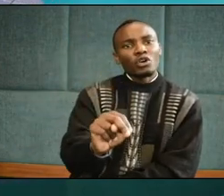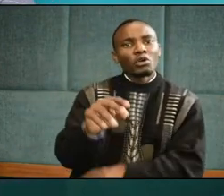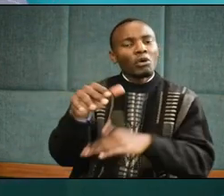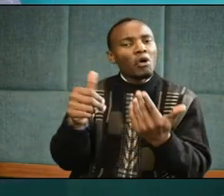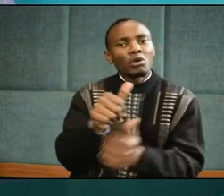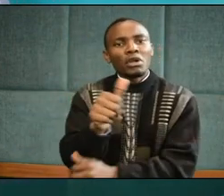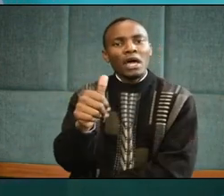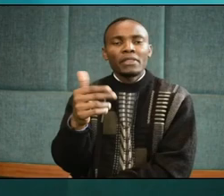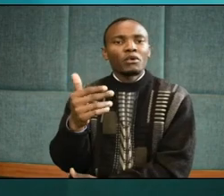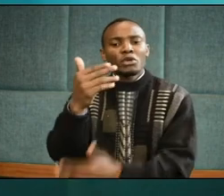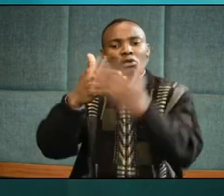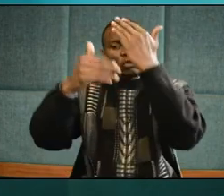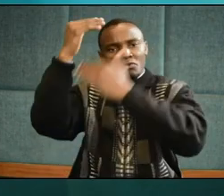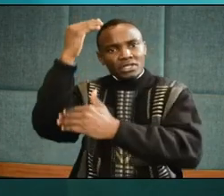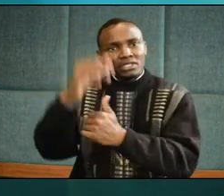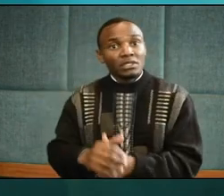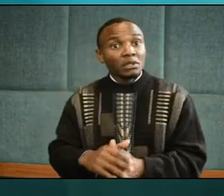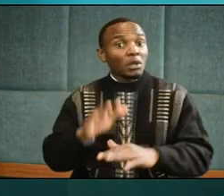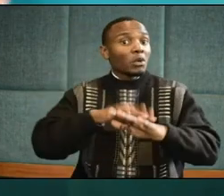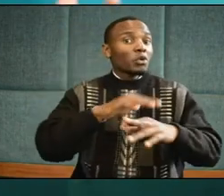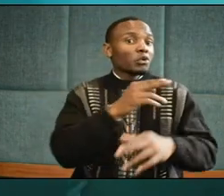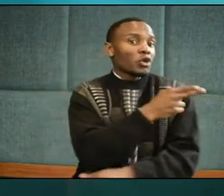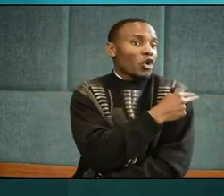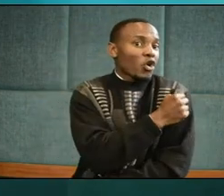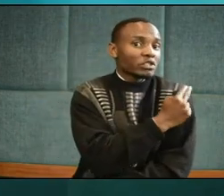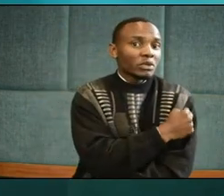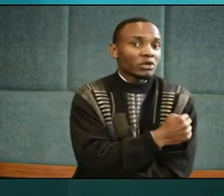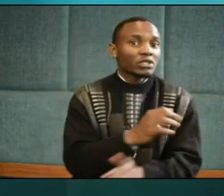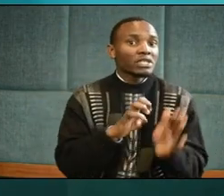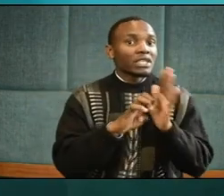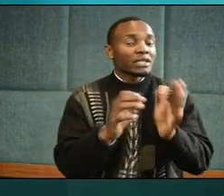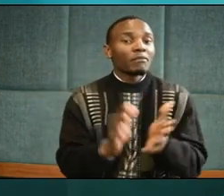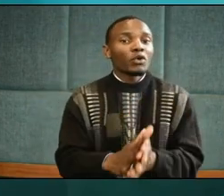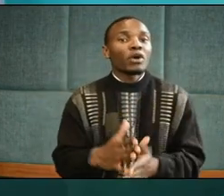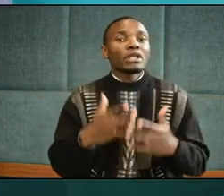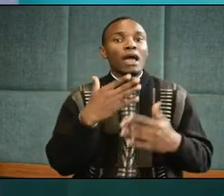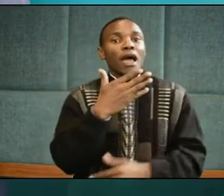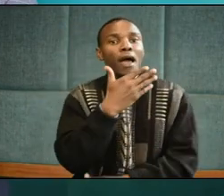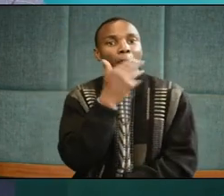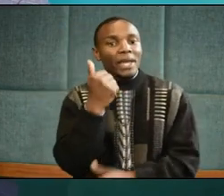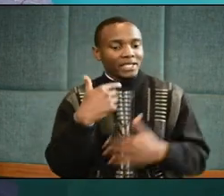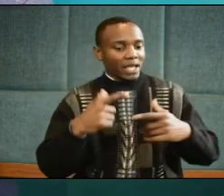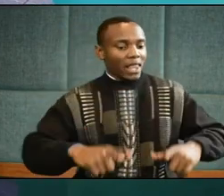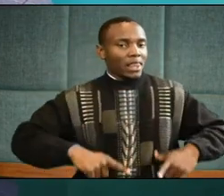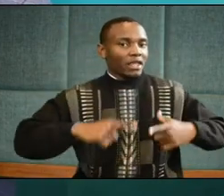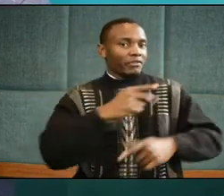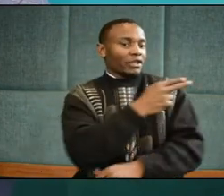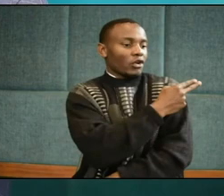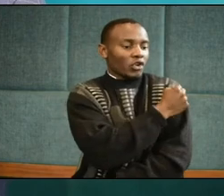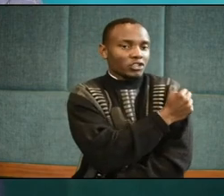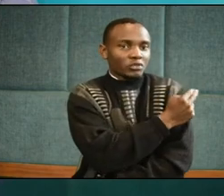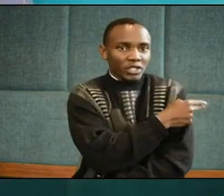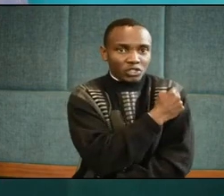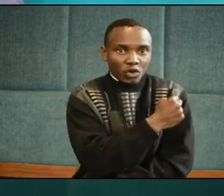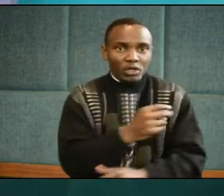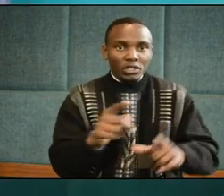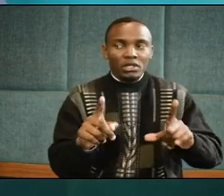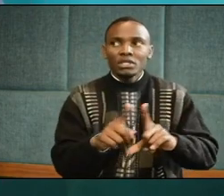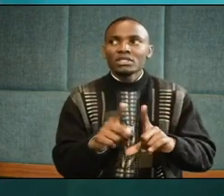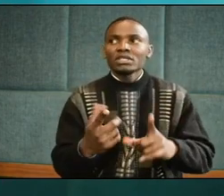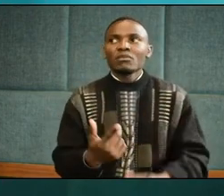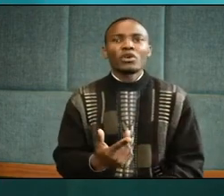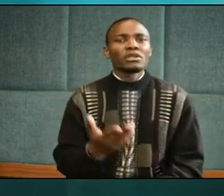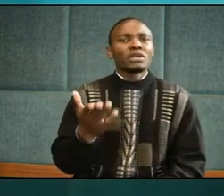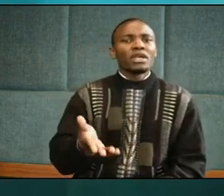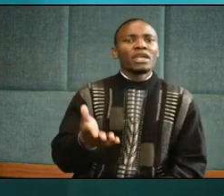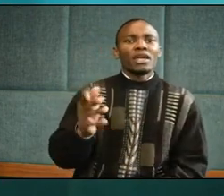University, good hospitals like Better Living, Nairobi Adventist Hospital? And in Kenya, where